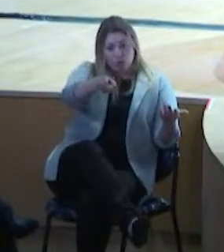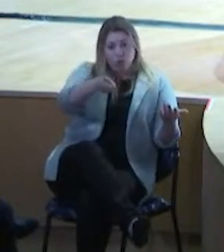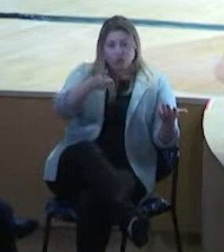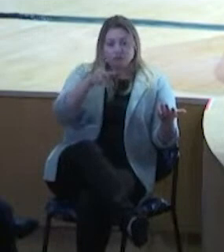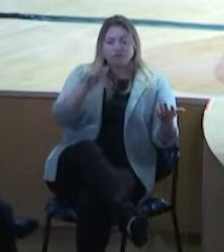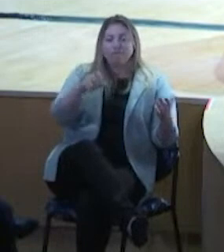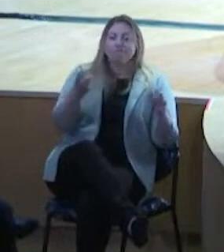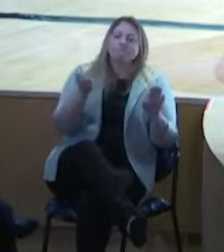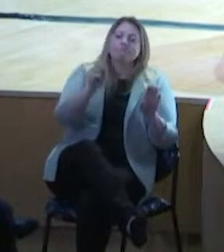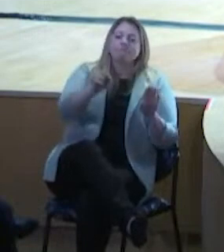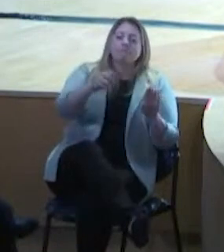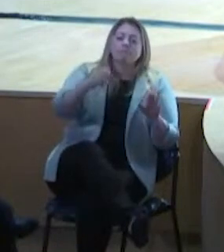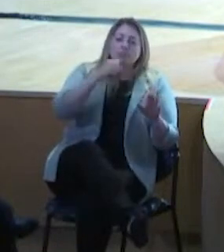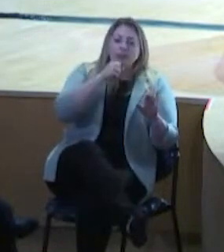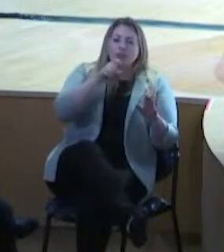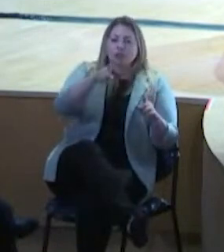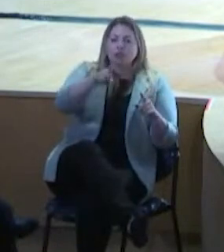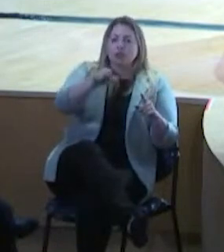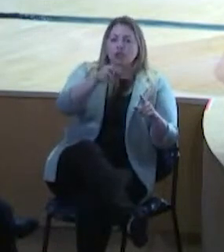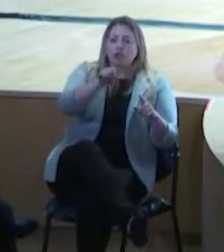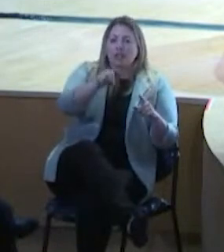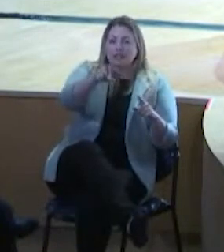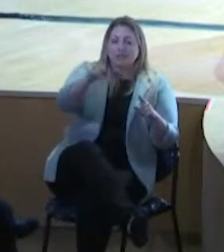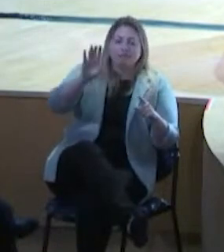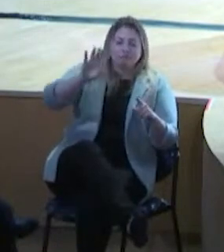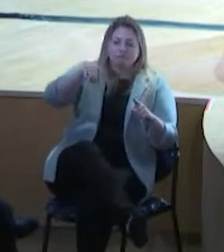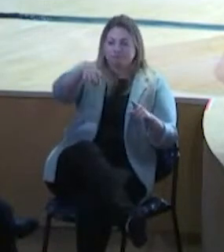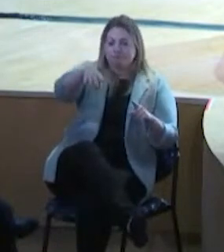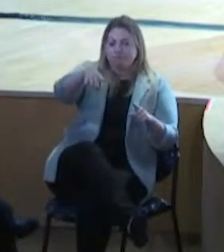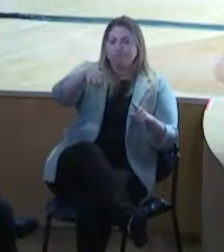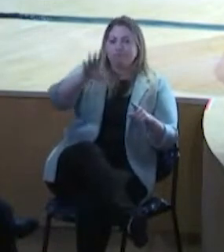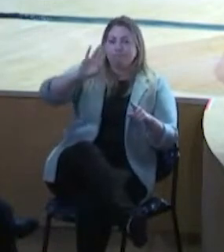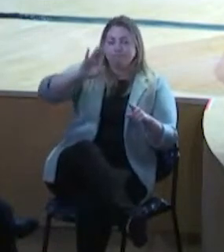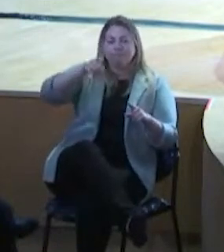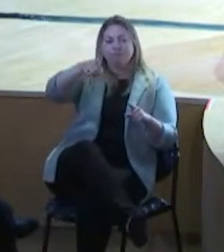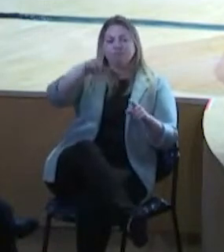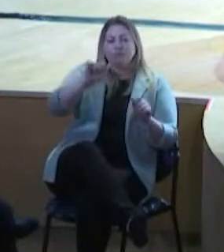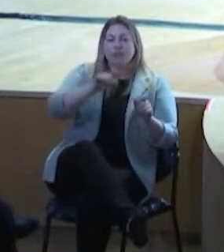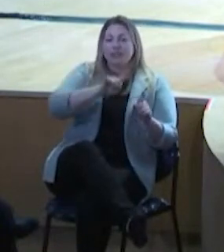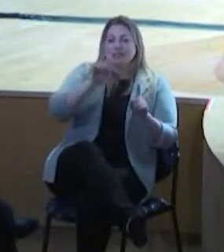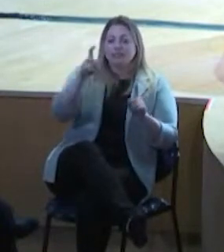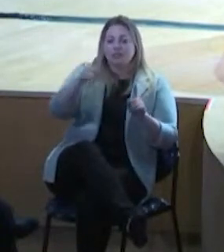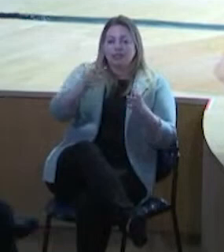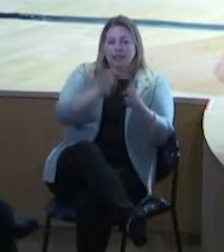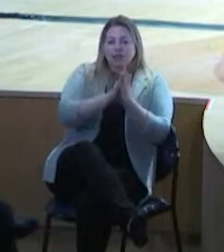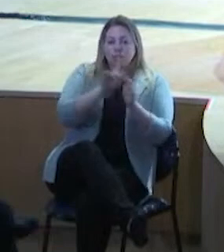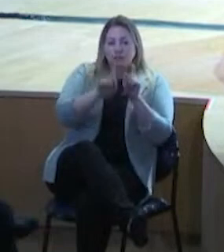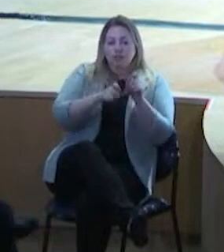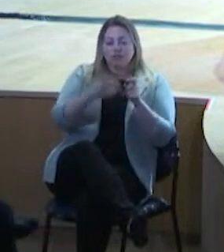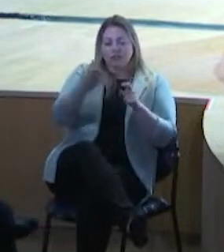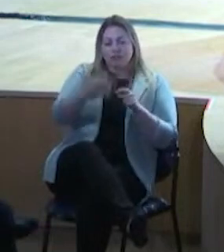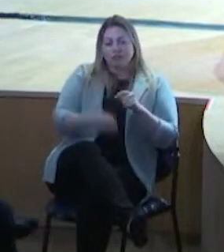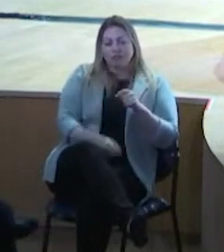Please step up to the microphone. Jay, hold your hand up and ask any questions from there.